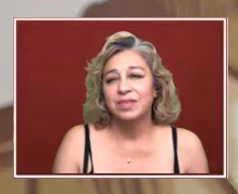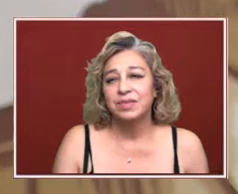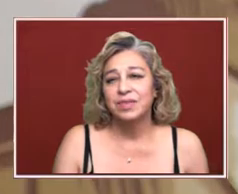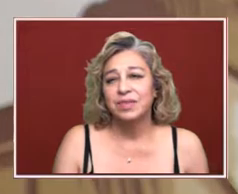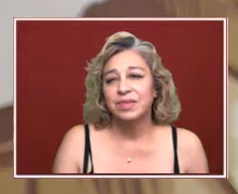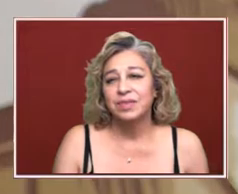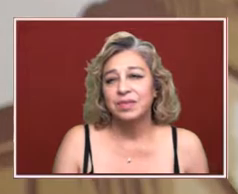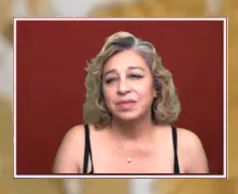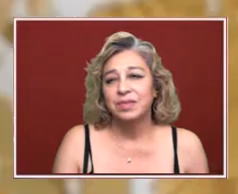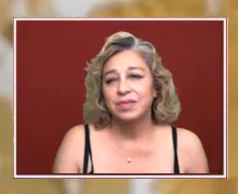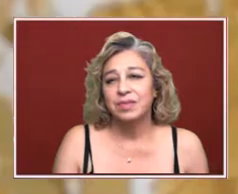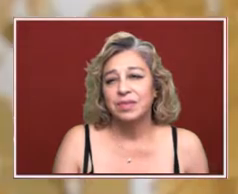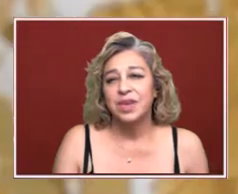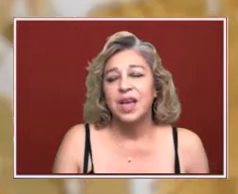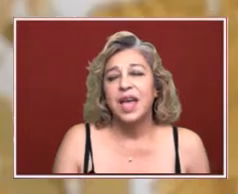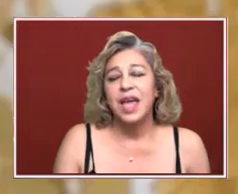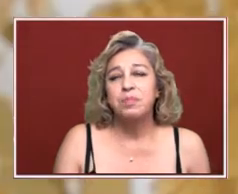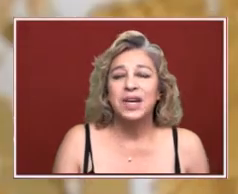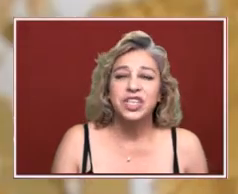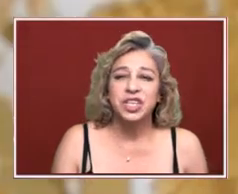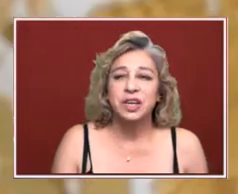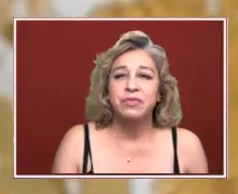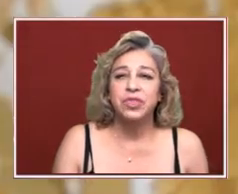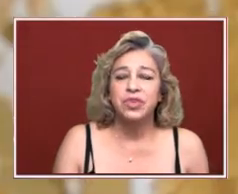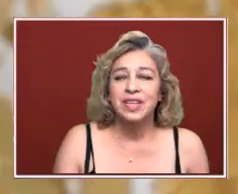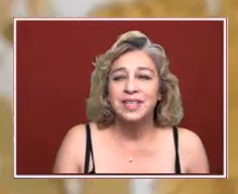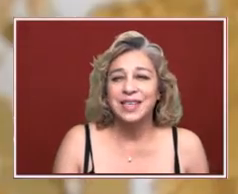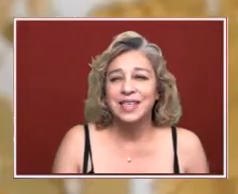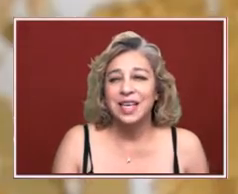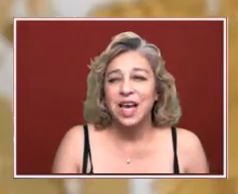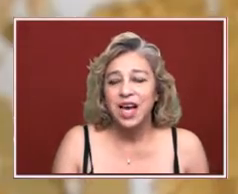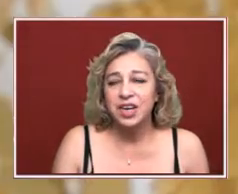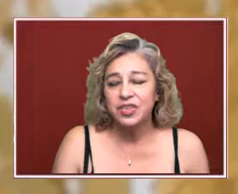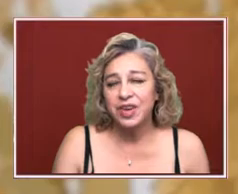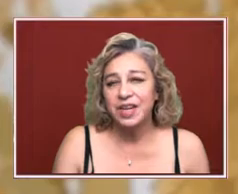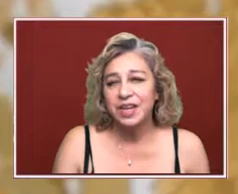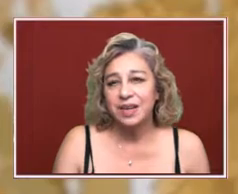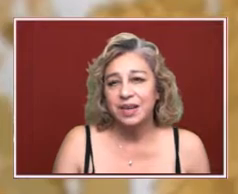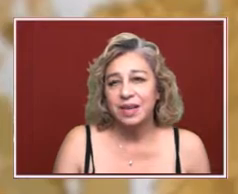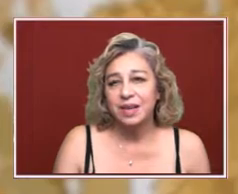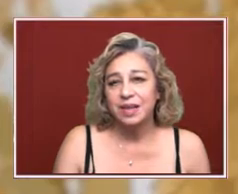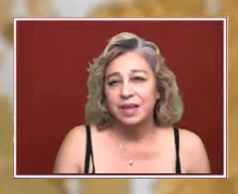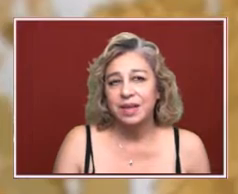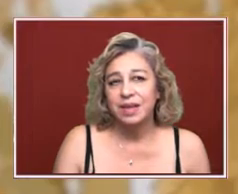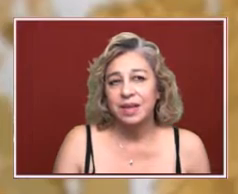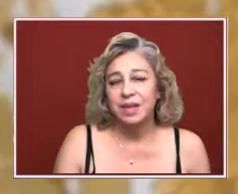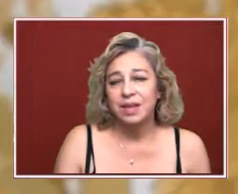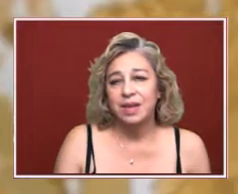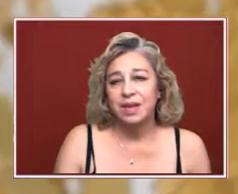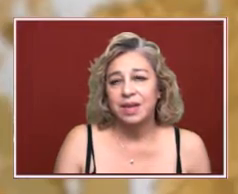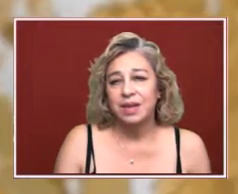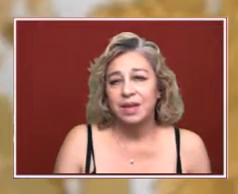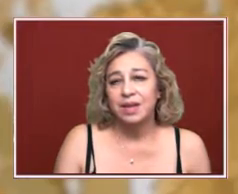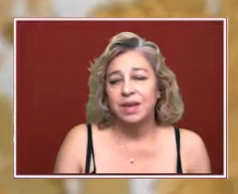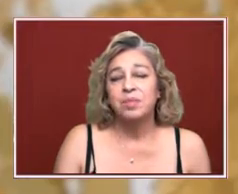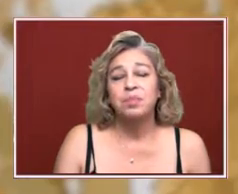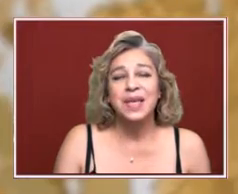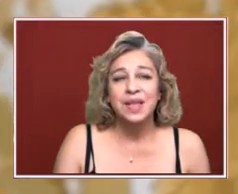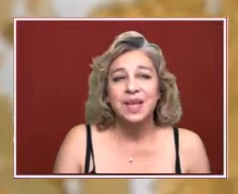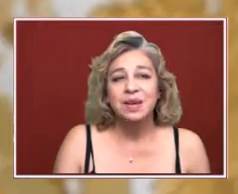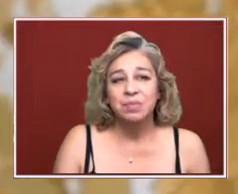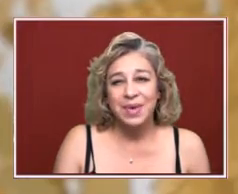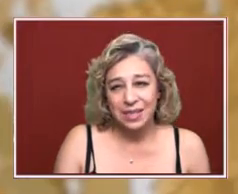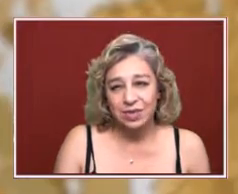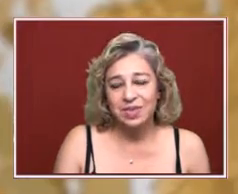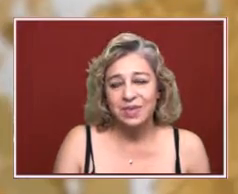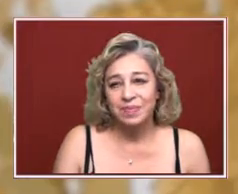de 3,600. A budget of 3,600 millones de pesos.